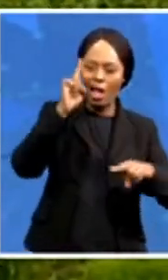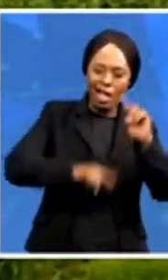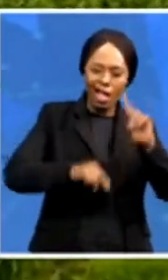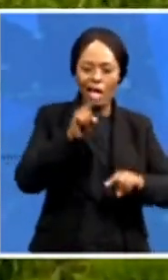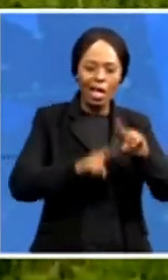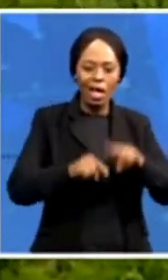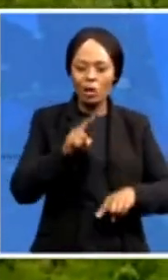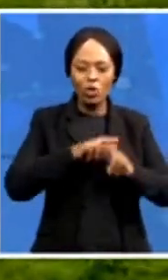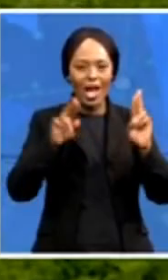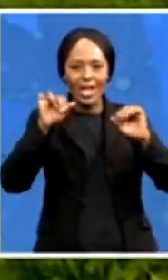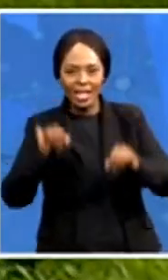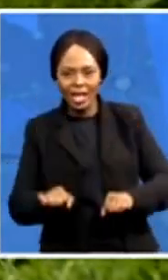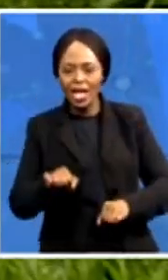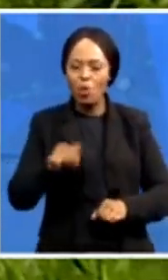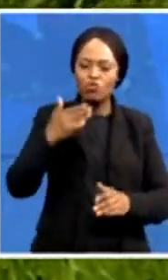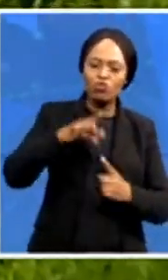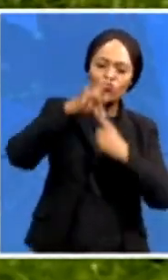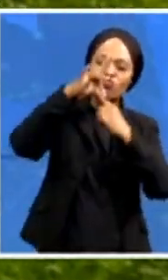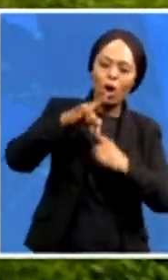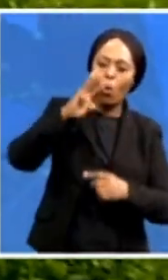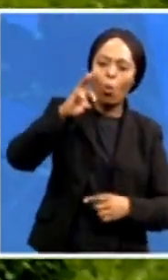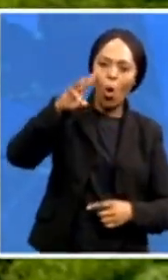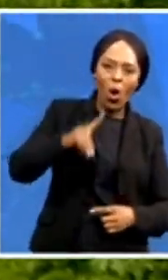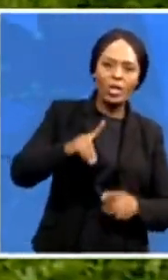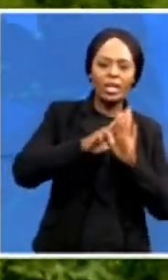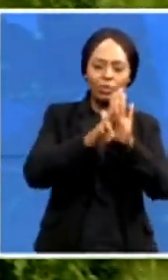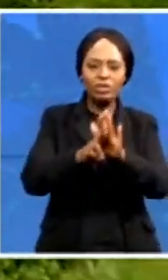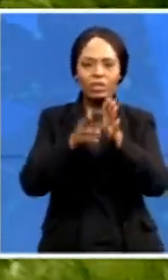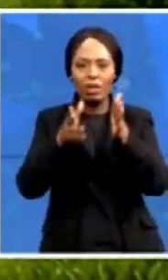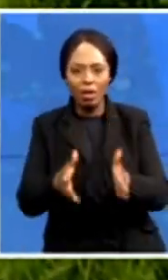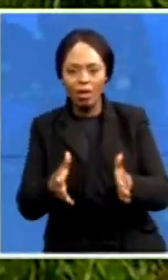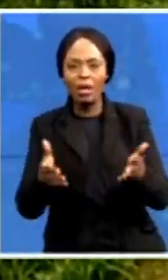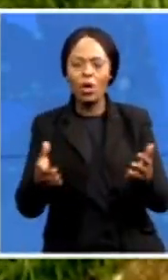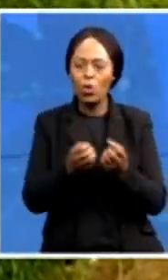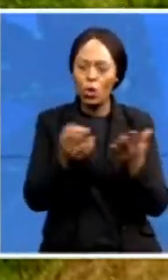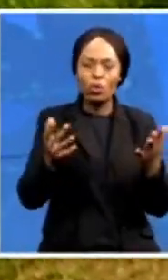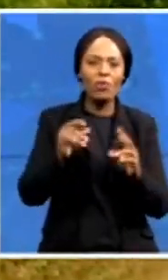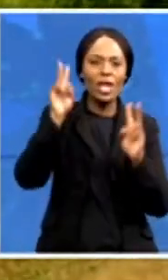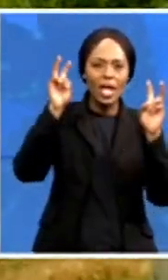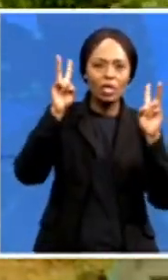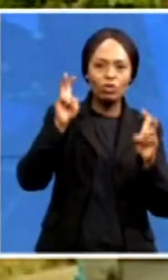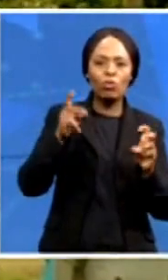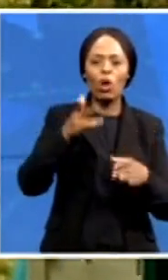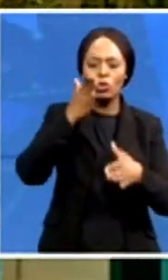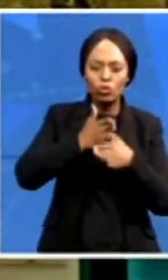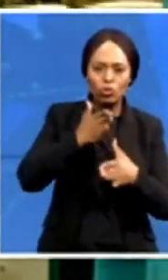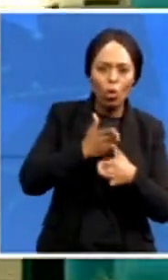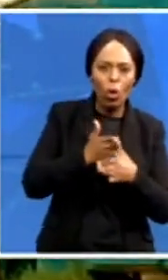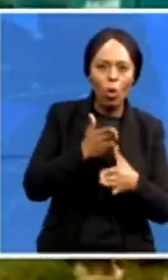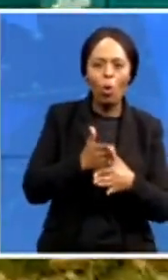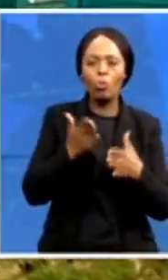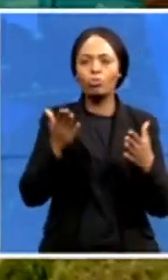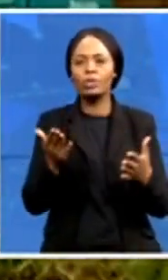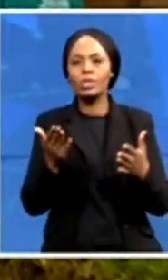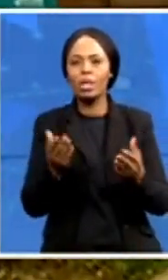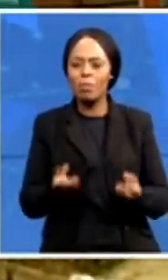has many issues when it comes to jobs that are not given to the community. They are saying that friends are